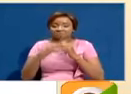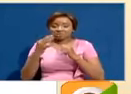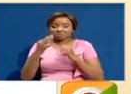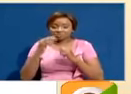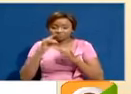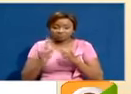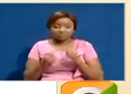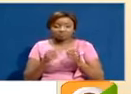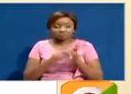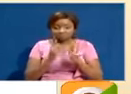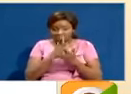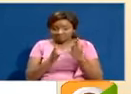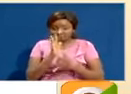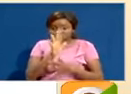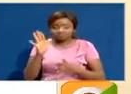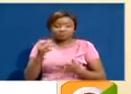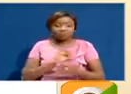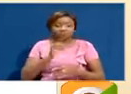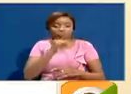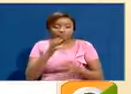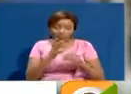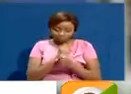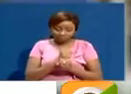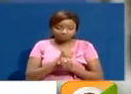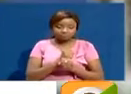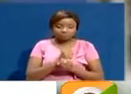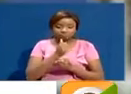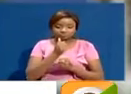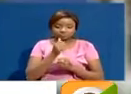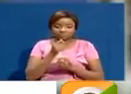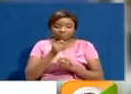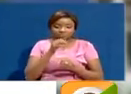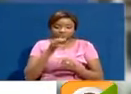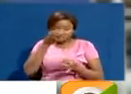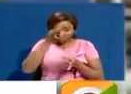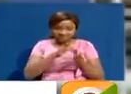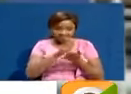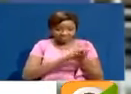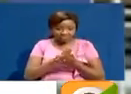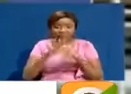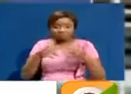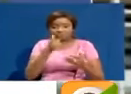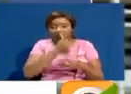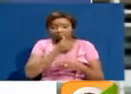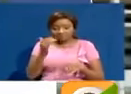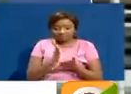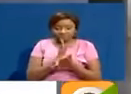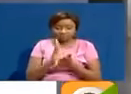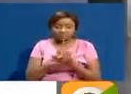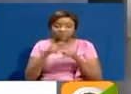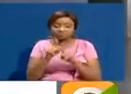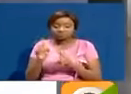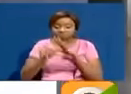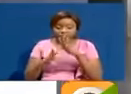of them are run by faith-based and private sector. The Ministry of Health, however, has repeatedly maintained that the vaccine